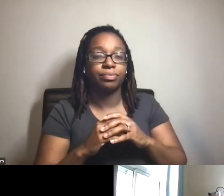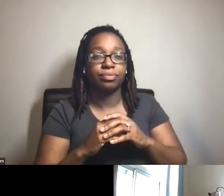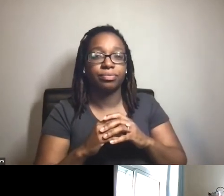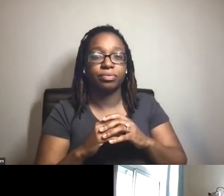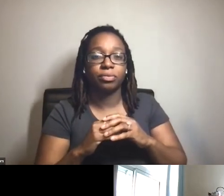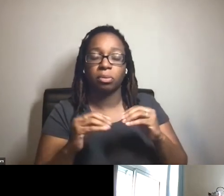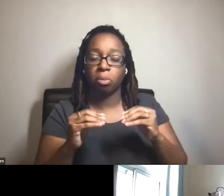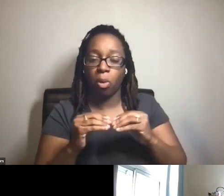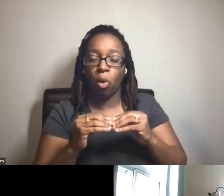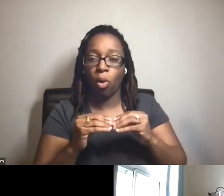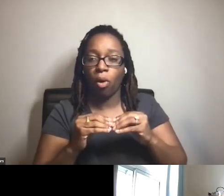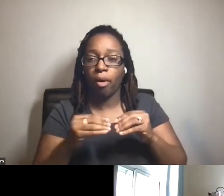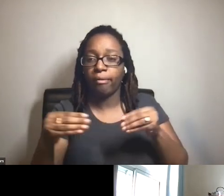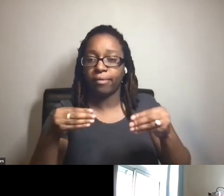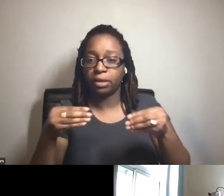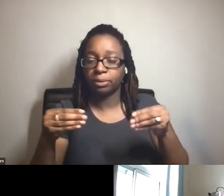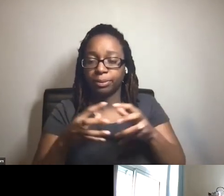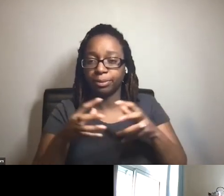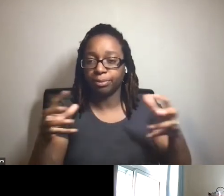broad as possible while still being,